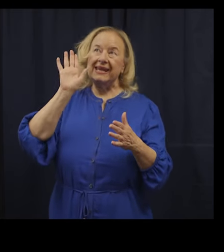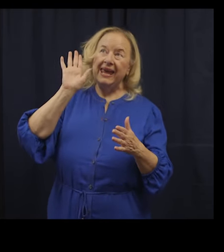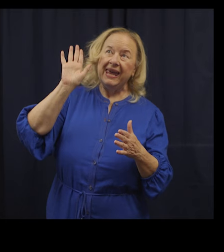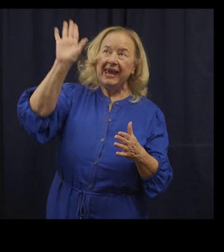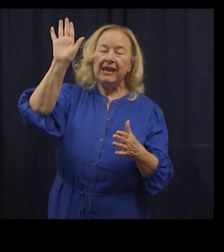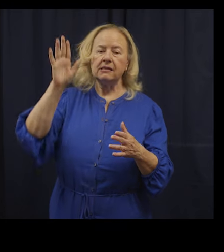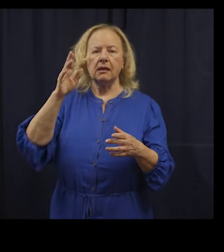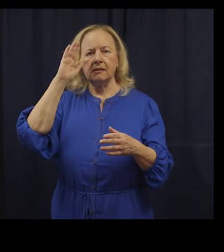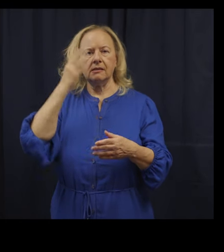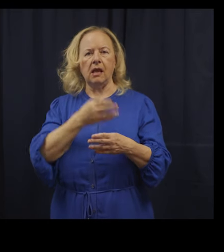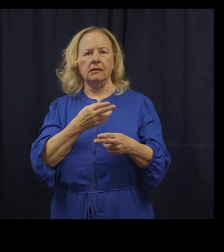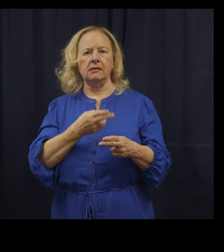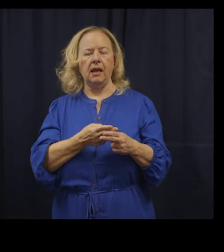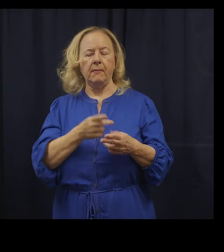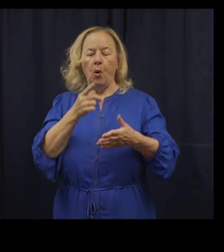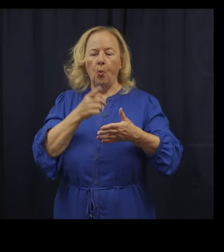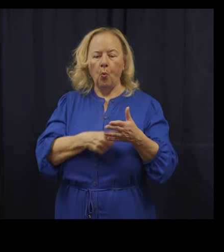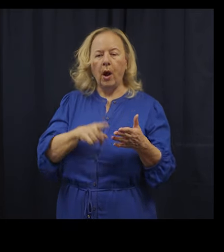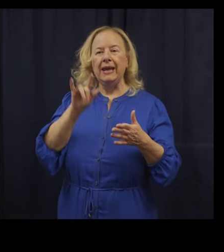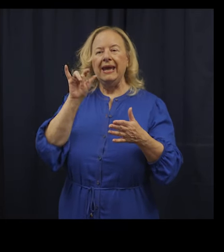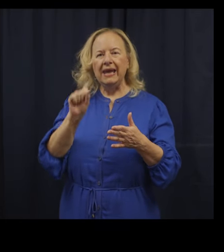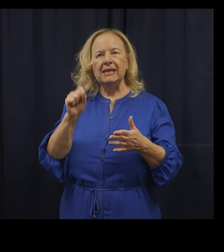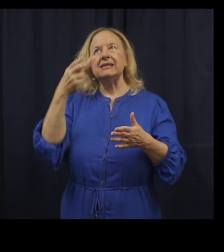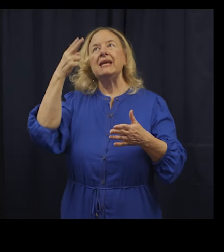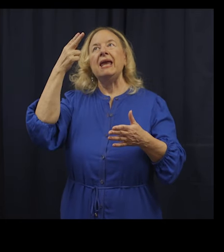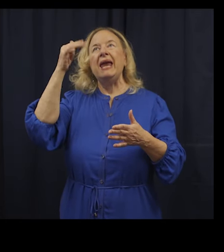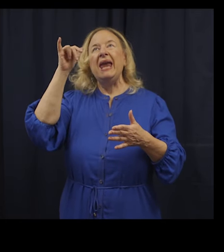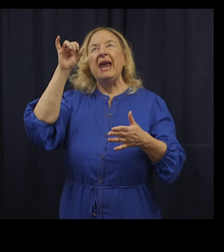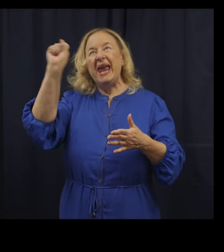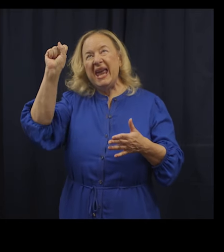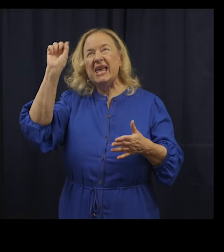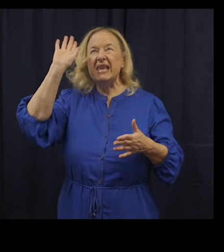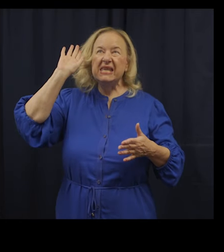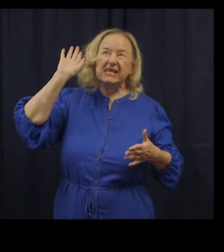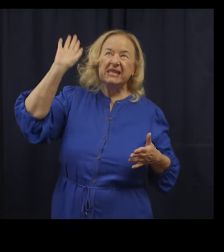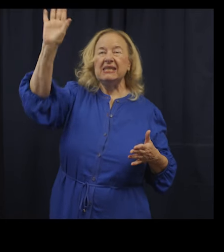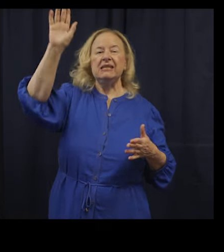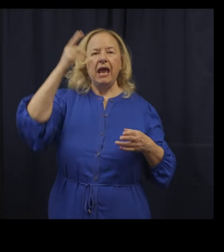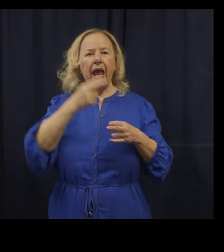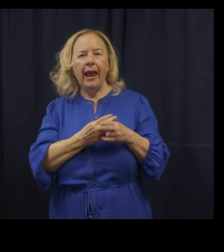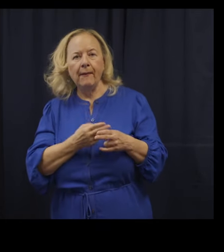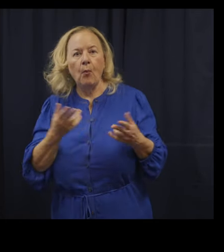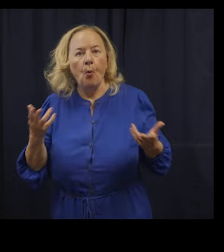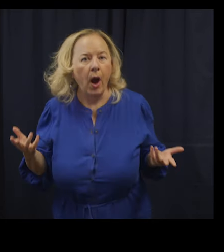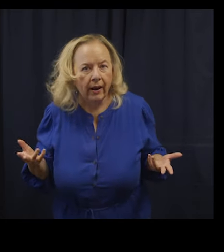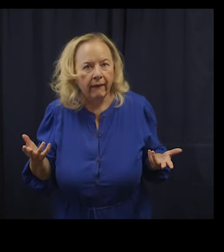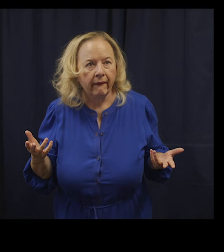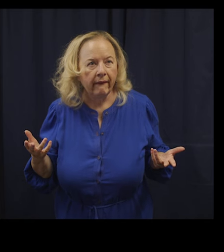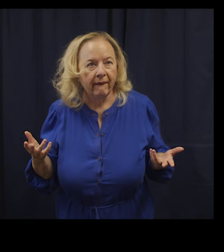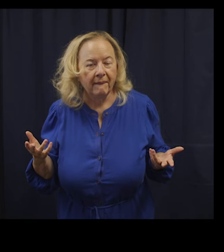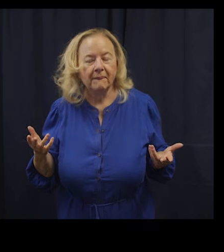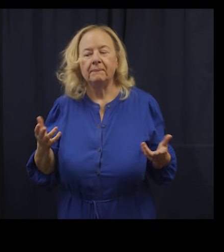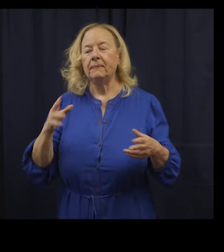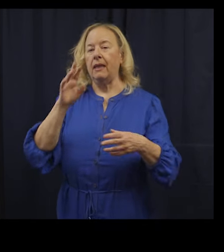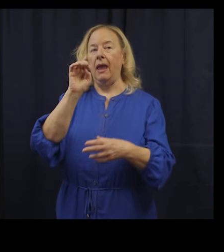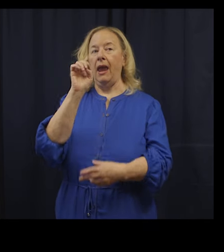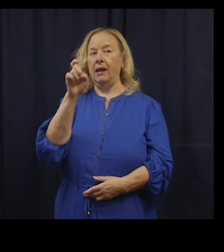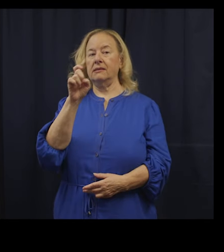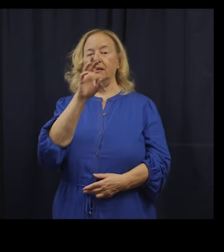have what is his name. Now, I want to show you this. Here we are in